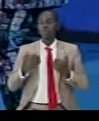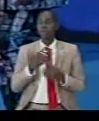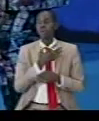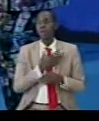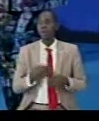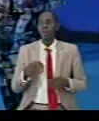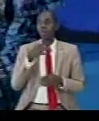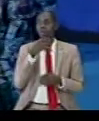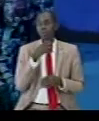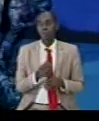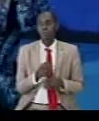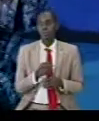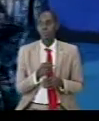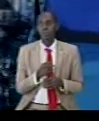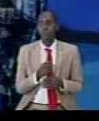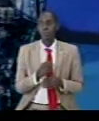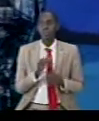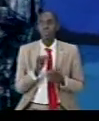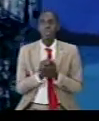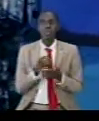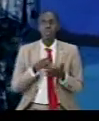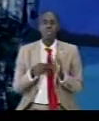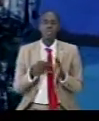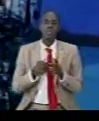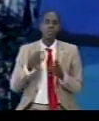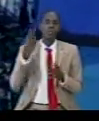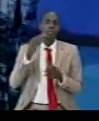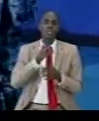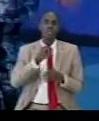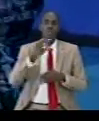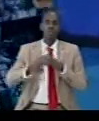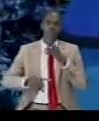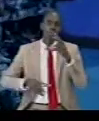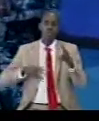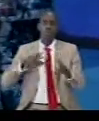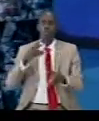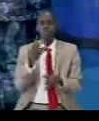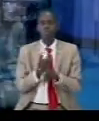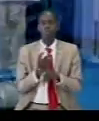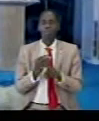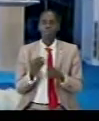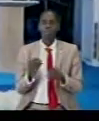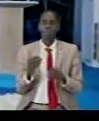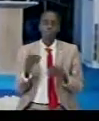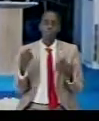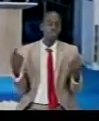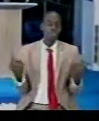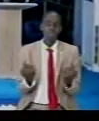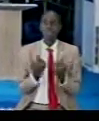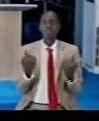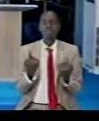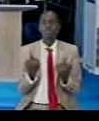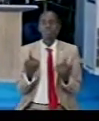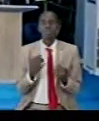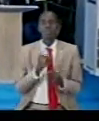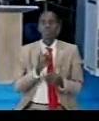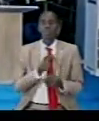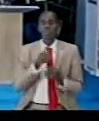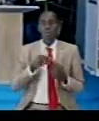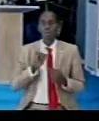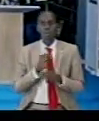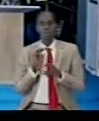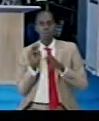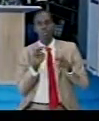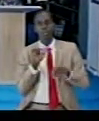it means that it was a universal nation of sin. And when I look at Nigeria, our level